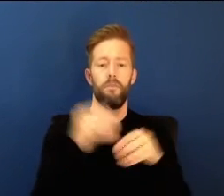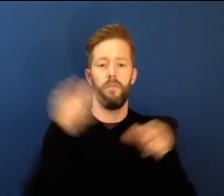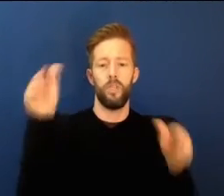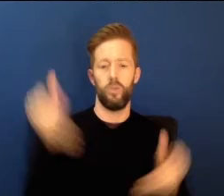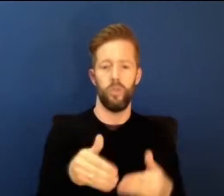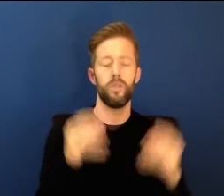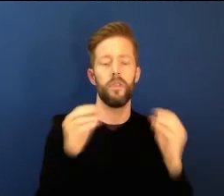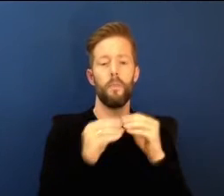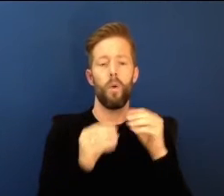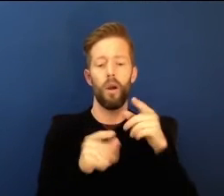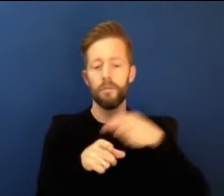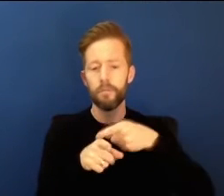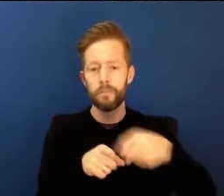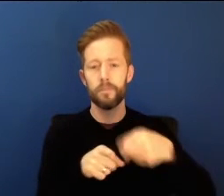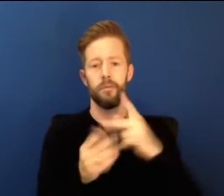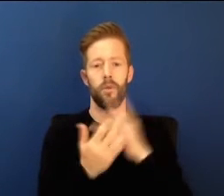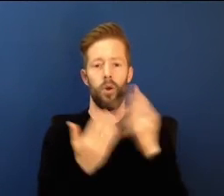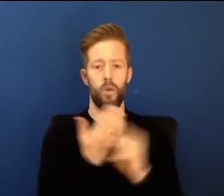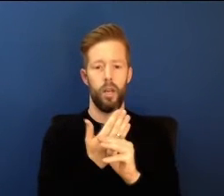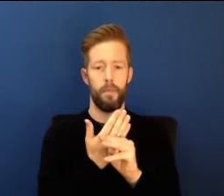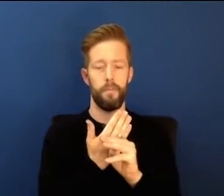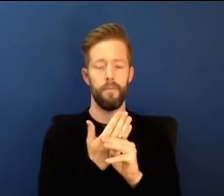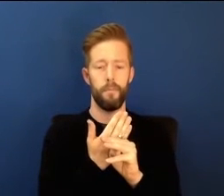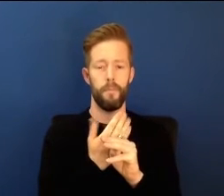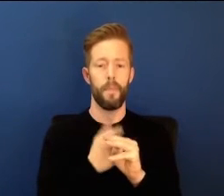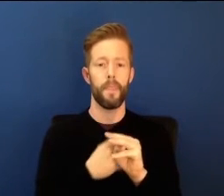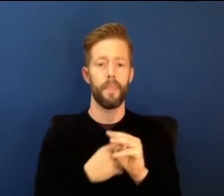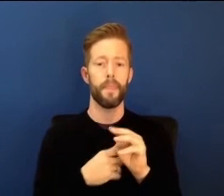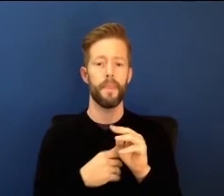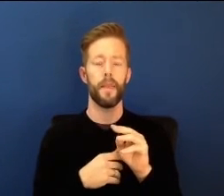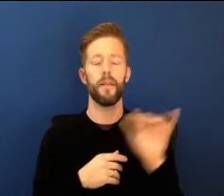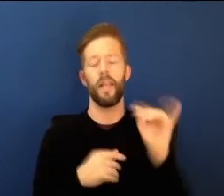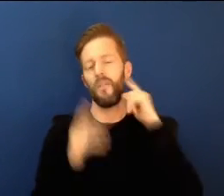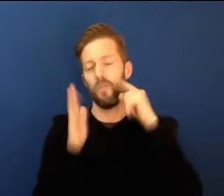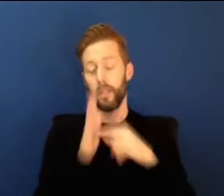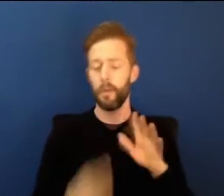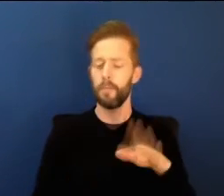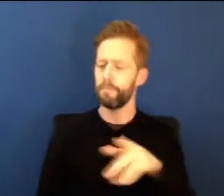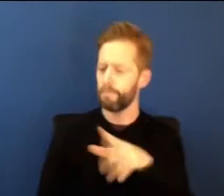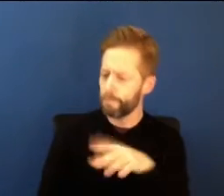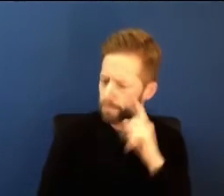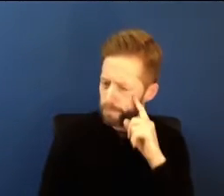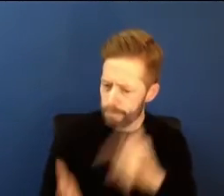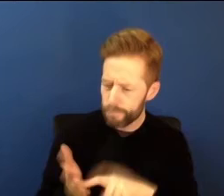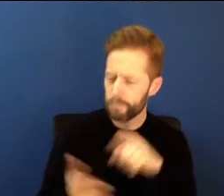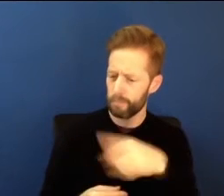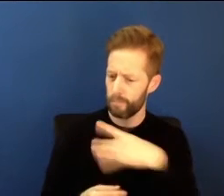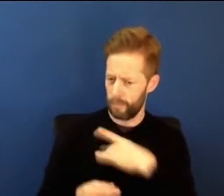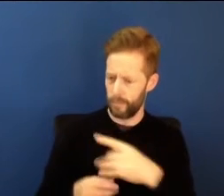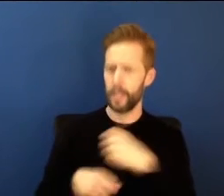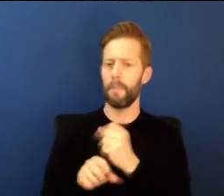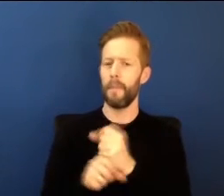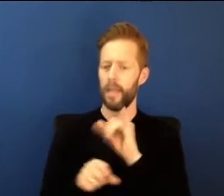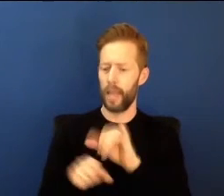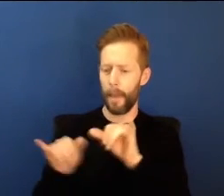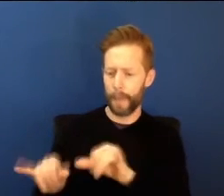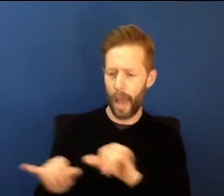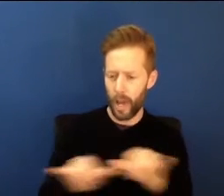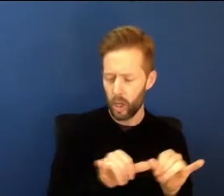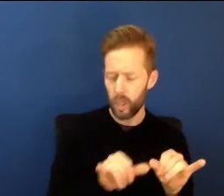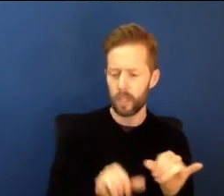can introduce those more specialized programs. So I see that you really like creating